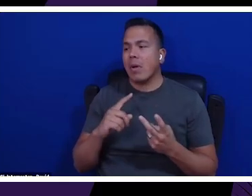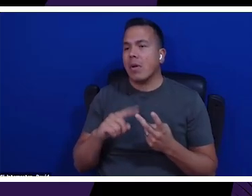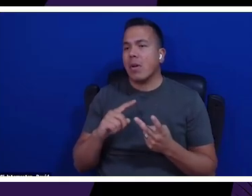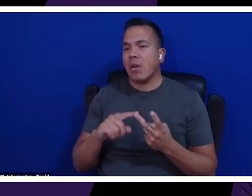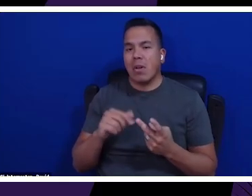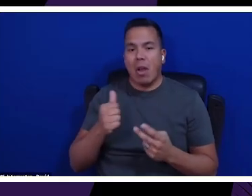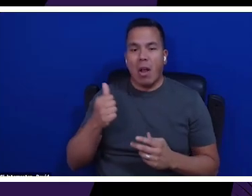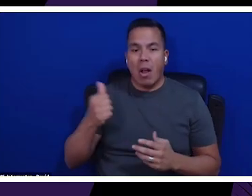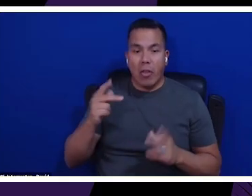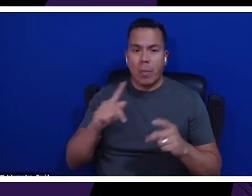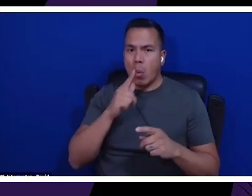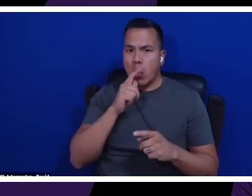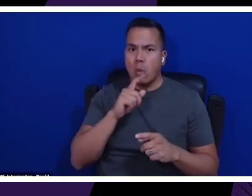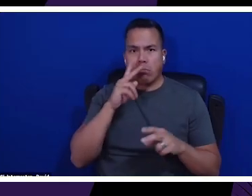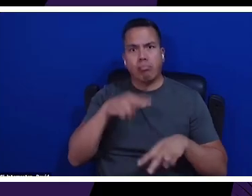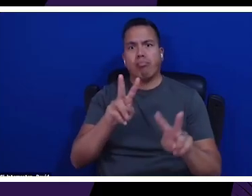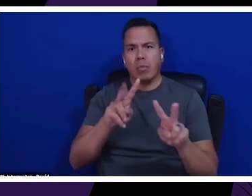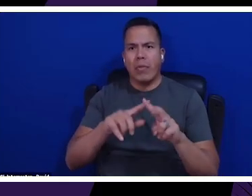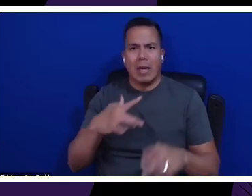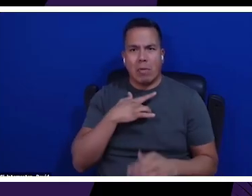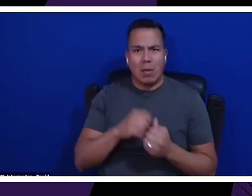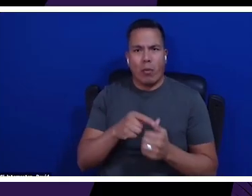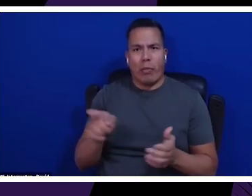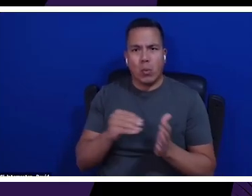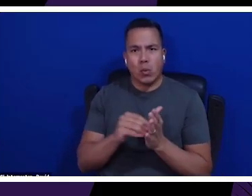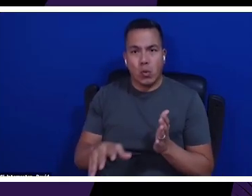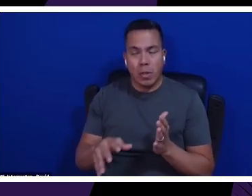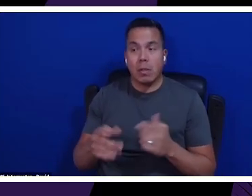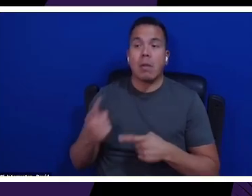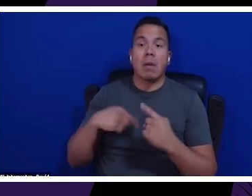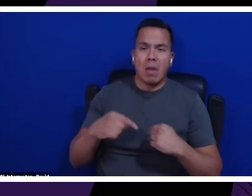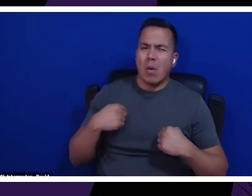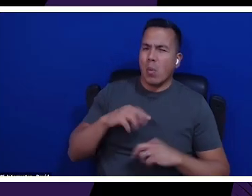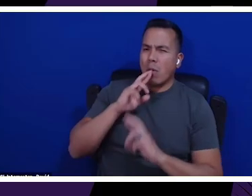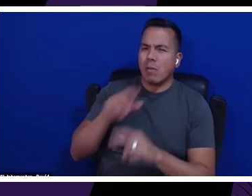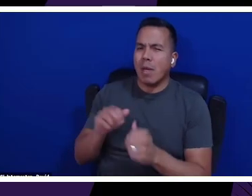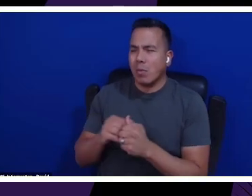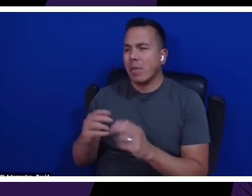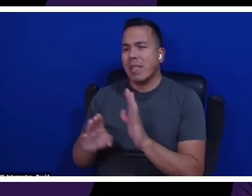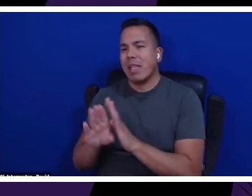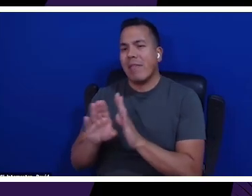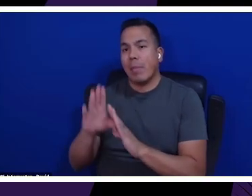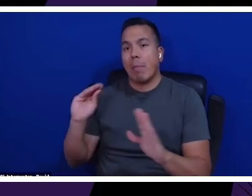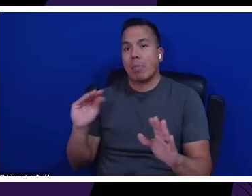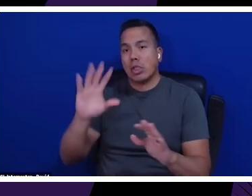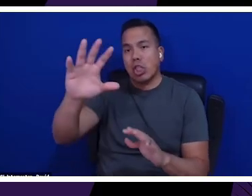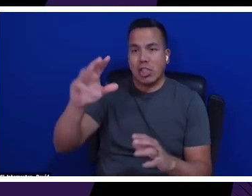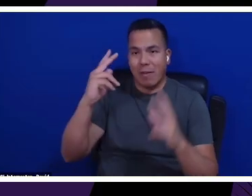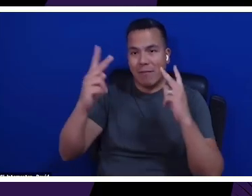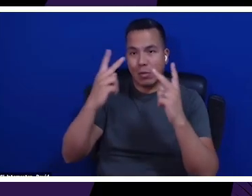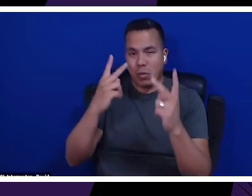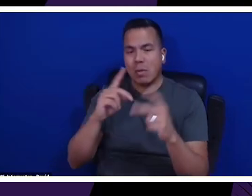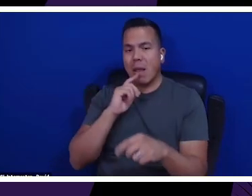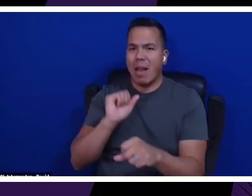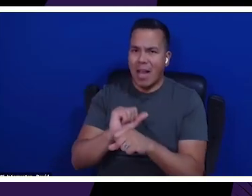and movements that resonate with them. In turn, we responded by developing projection visuals that directly